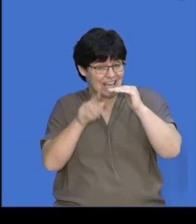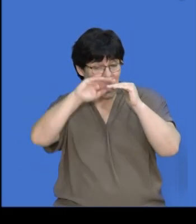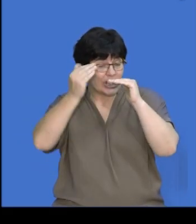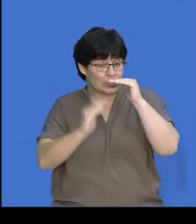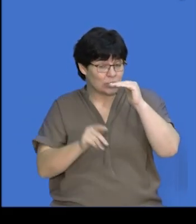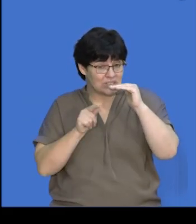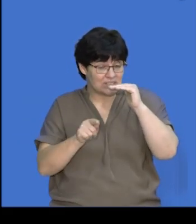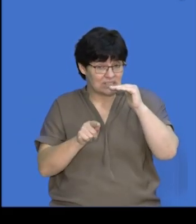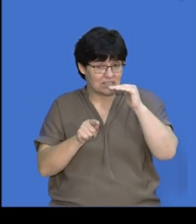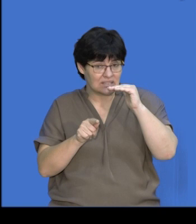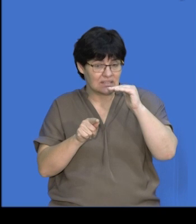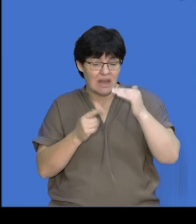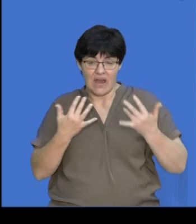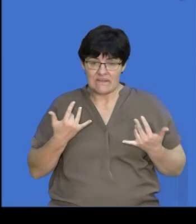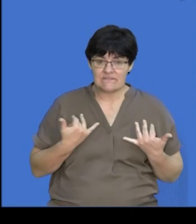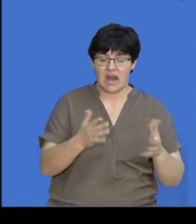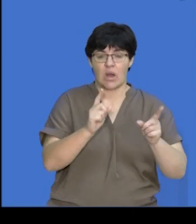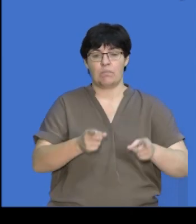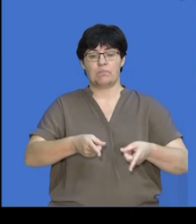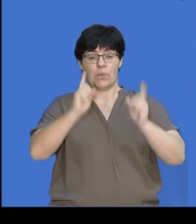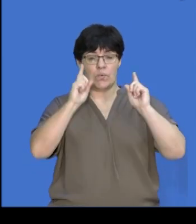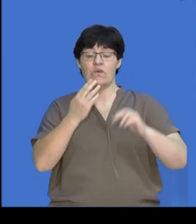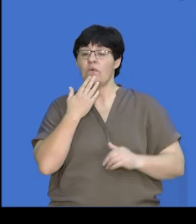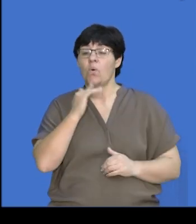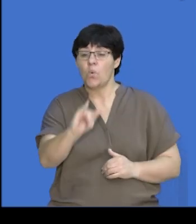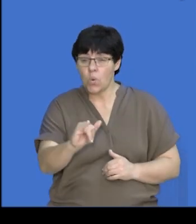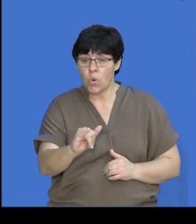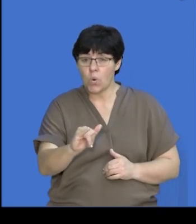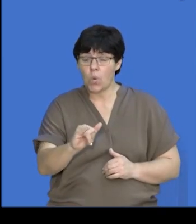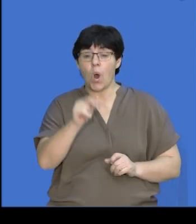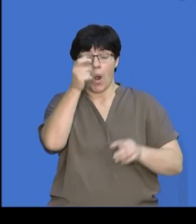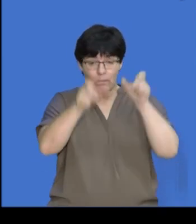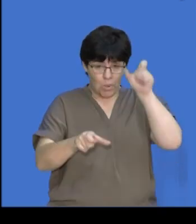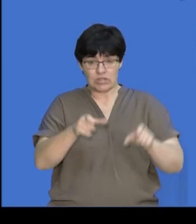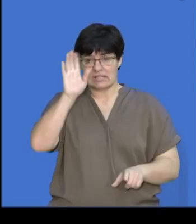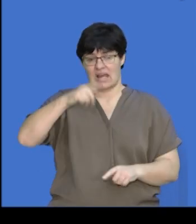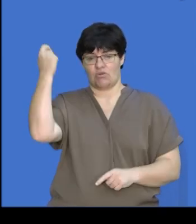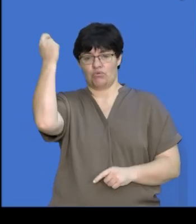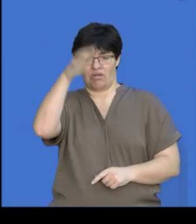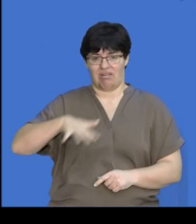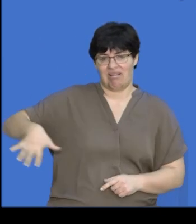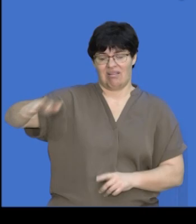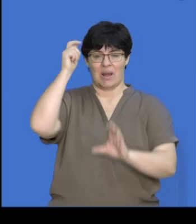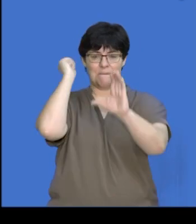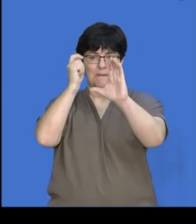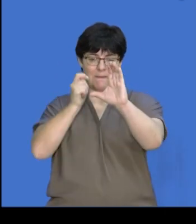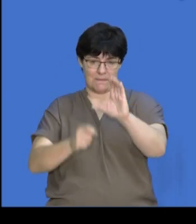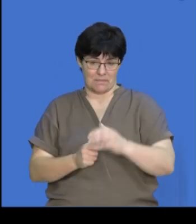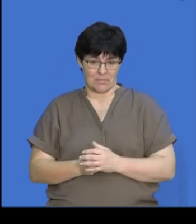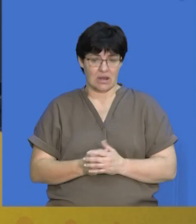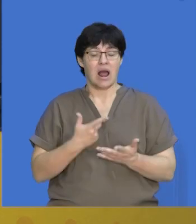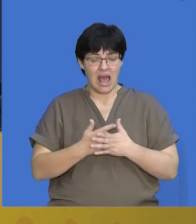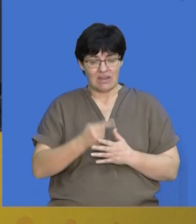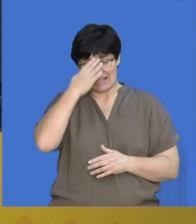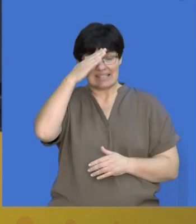reduce, fire hazards for people living in informal settlements. Again, we're dealing with settlement